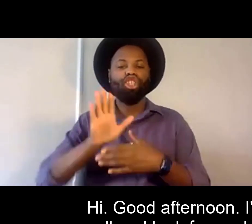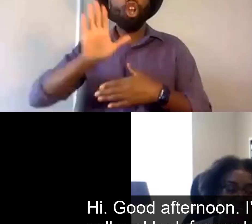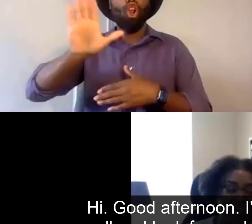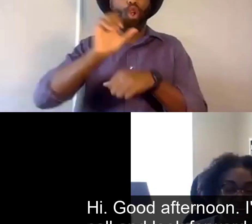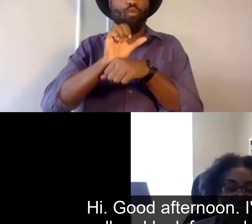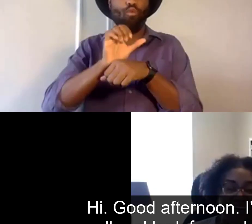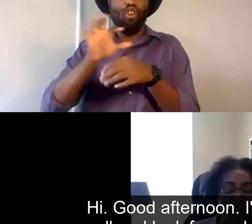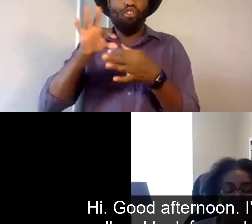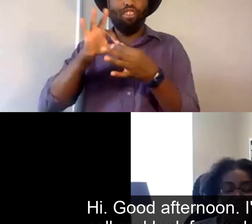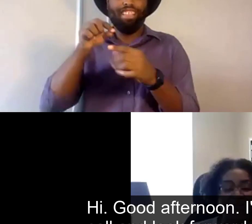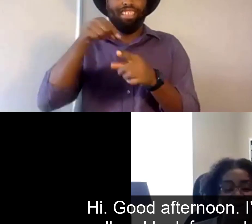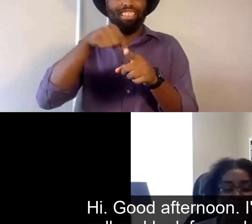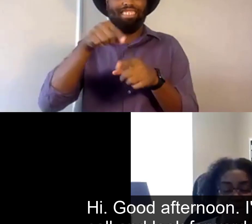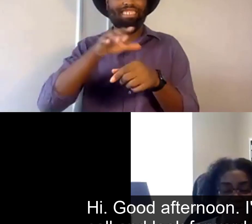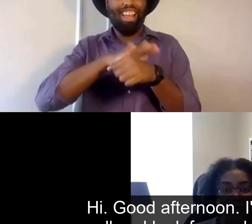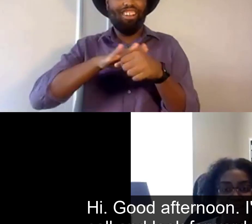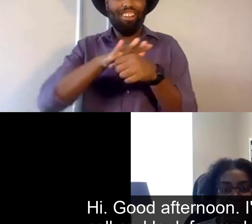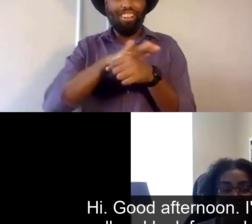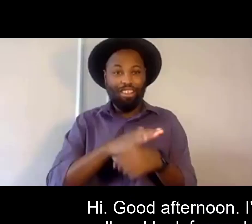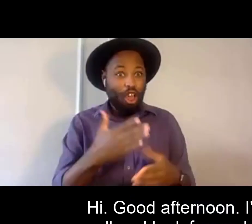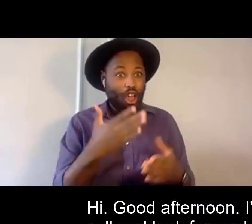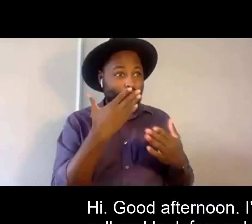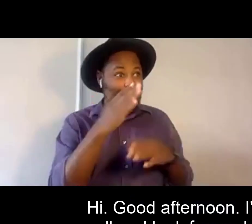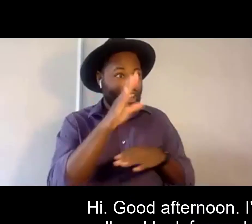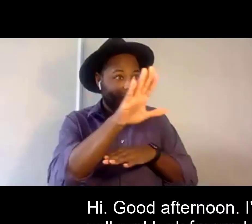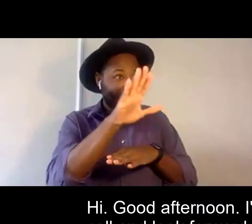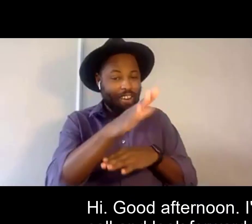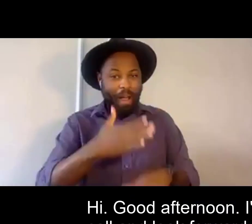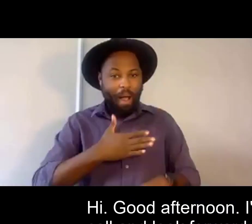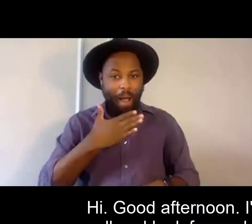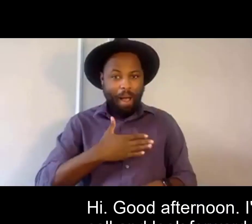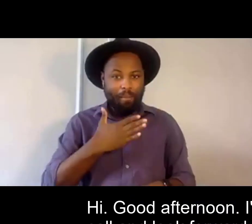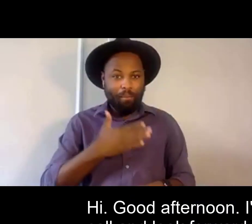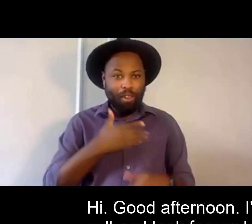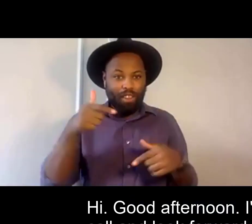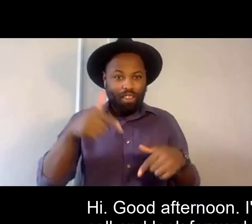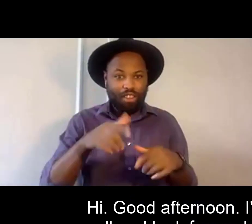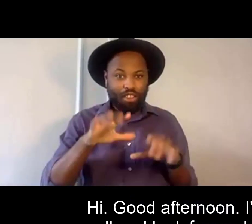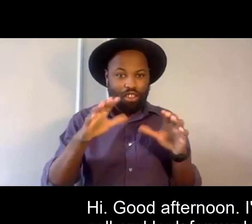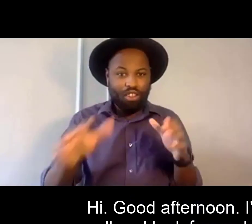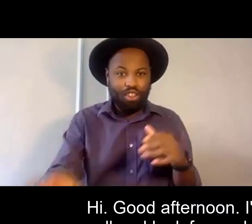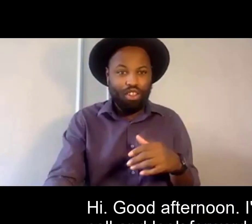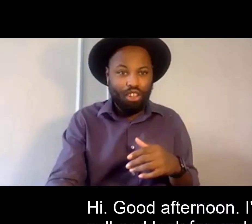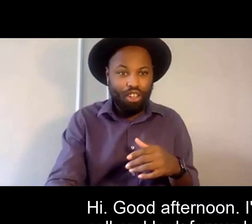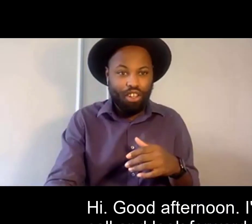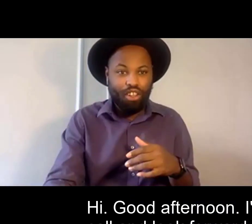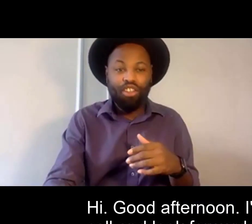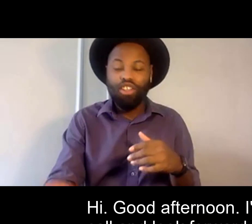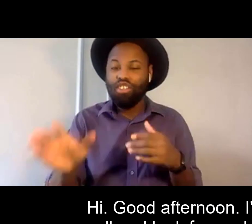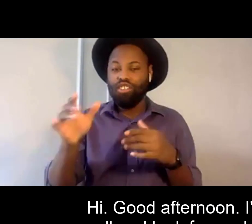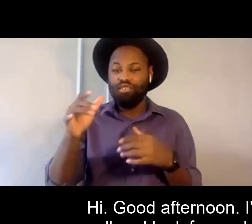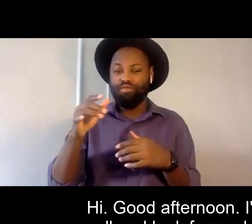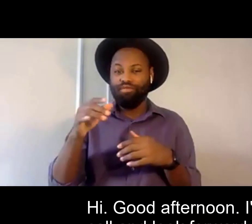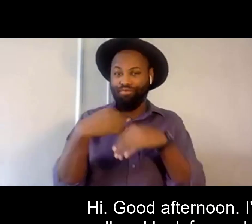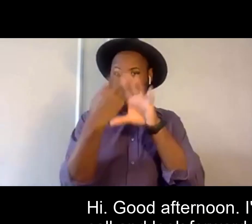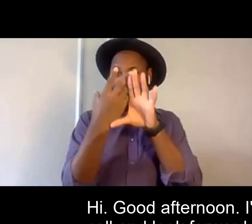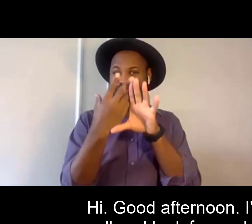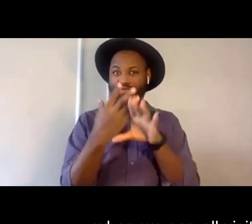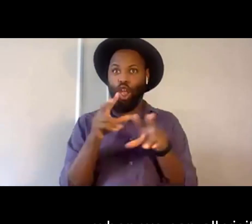Hi, good afternoon. I'm so glad to be on this call and look forward to actually coming up